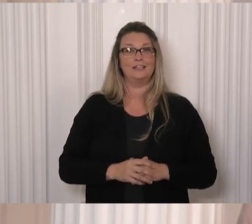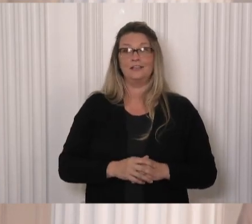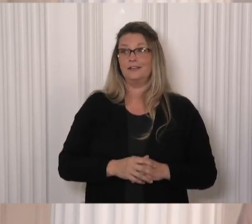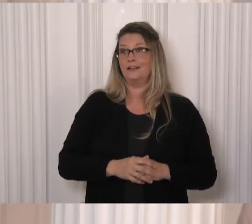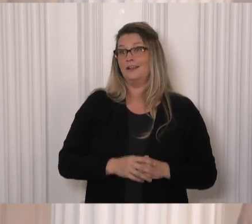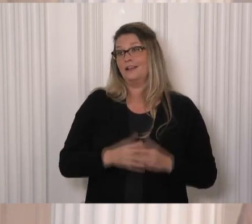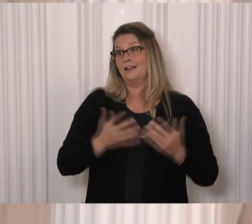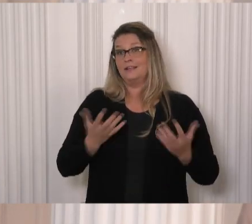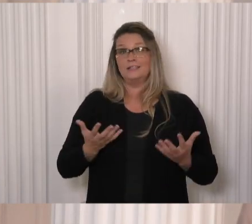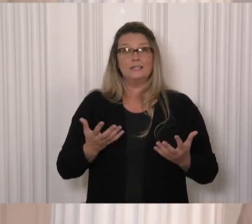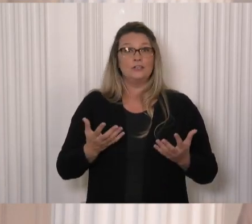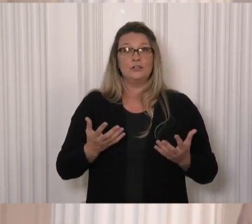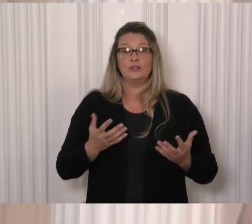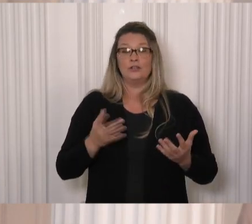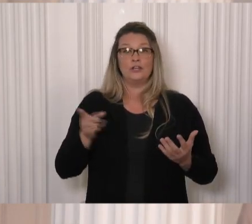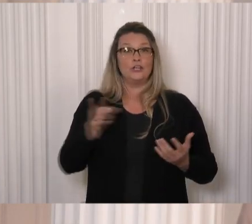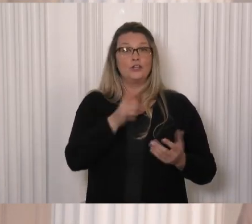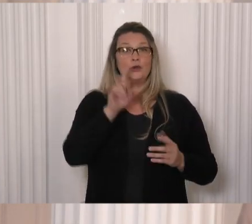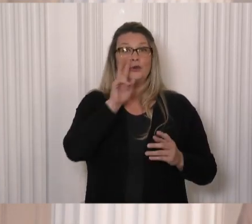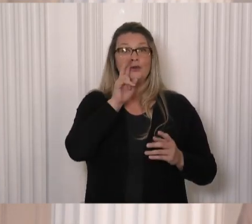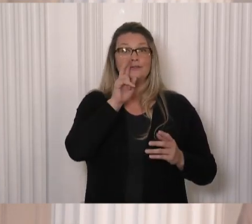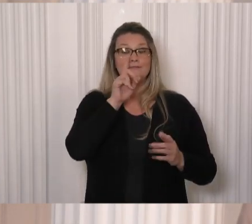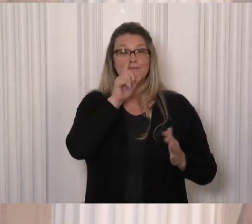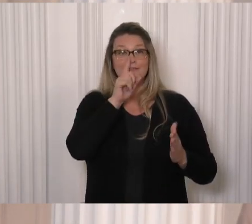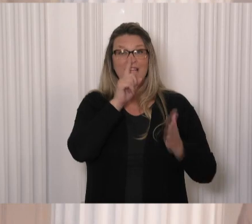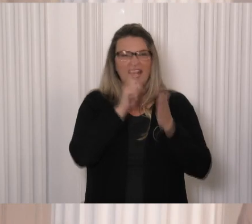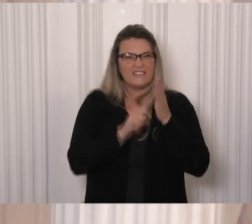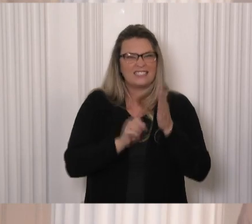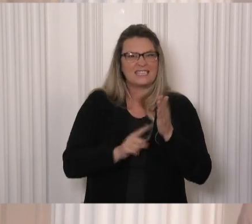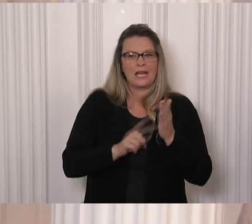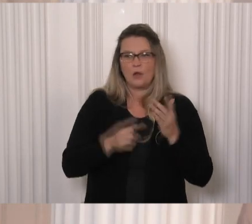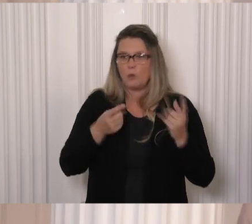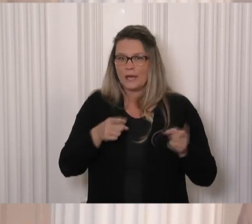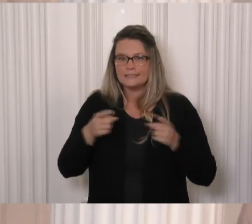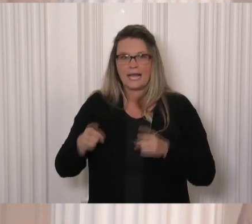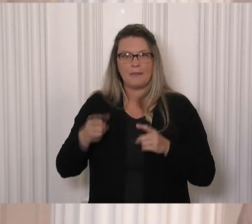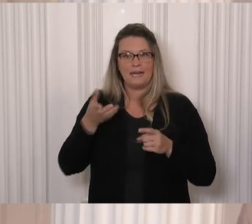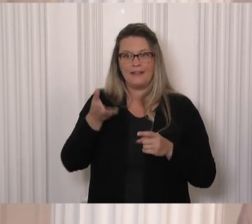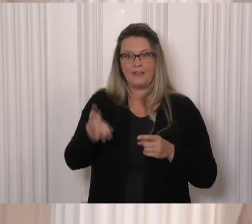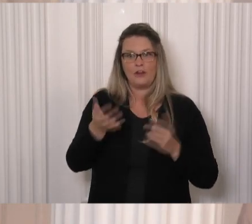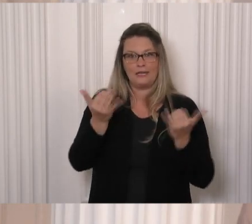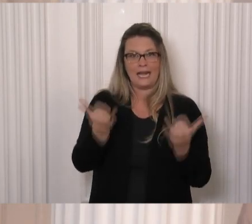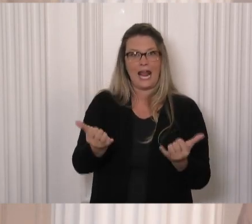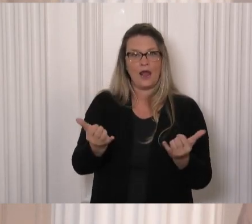individual. So you look to see what's happening in the facility